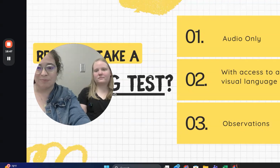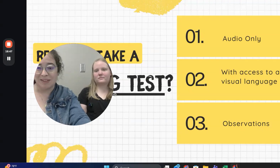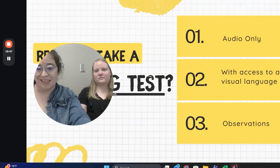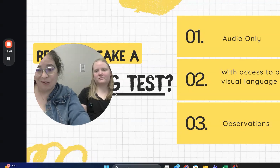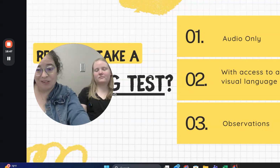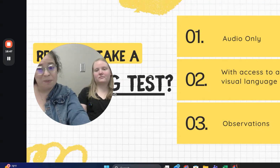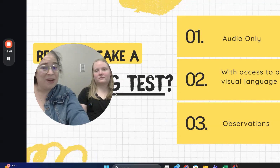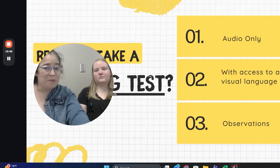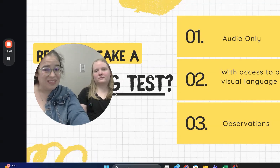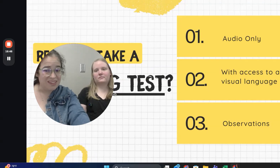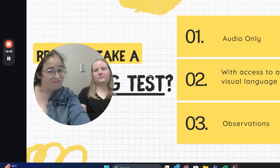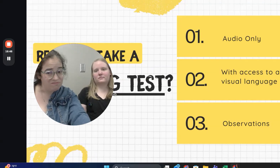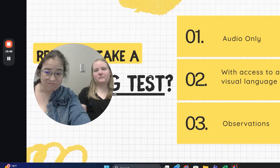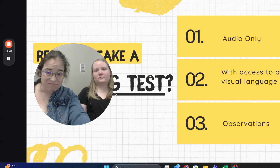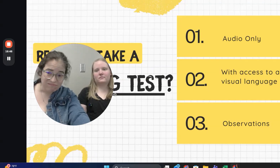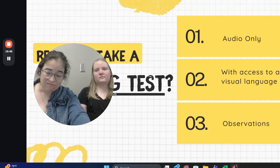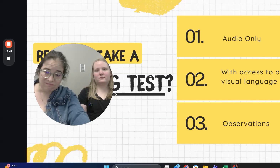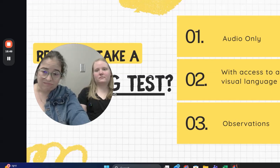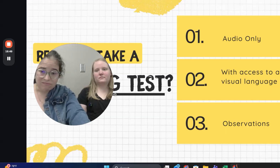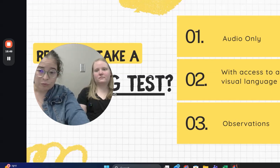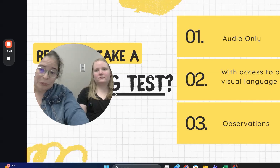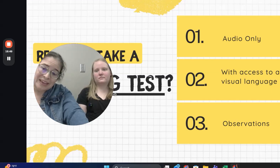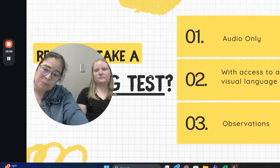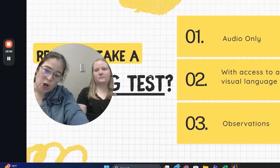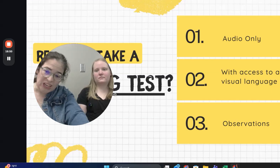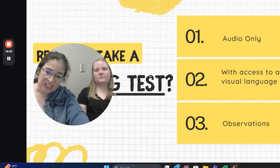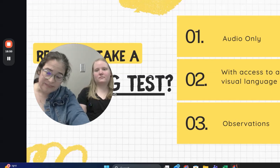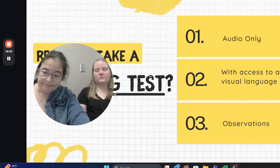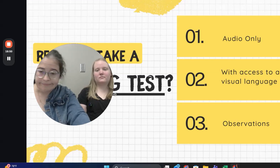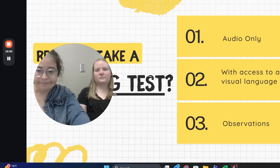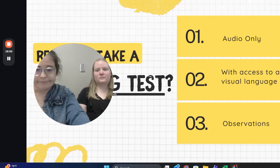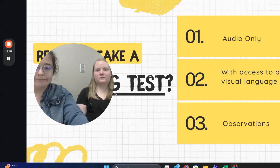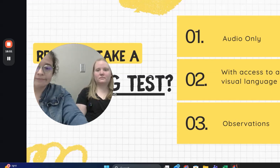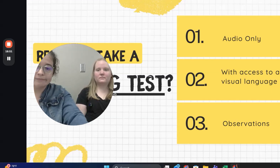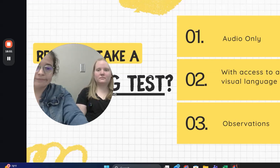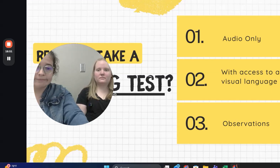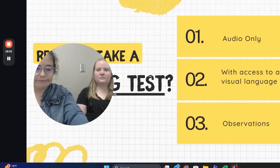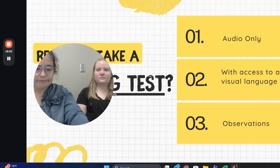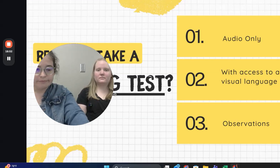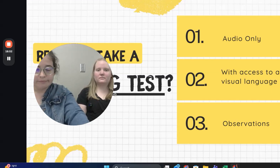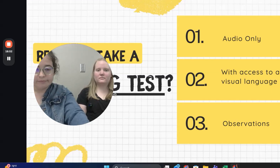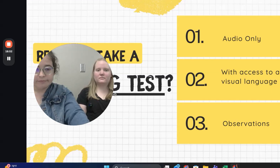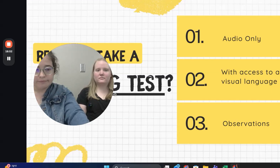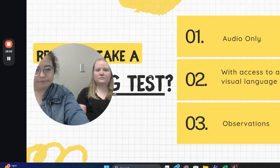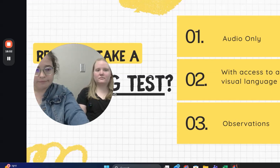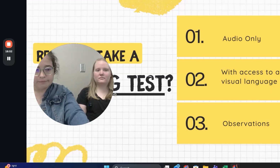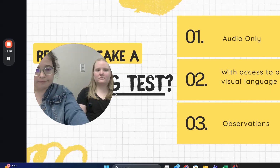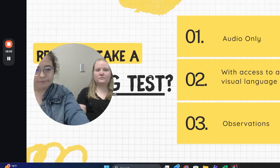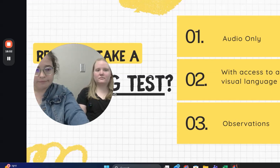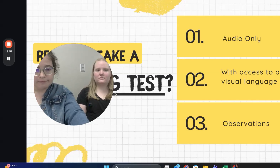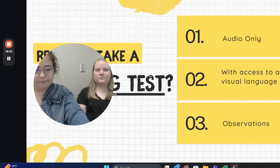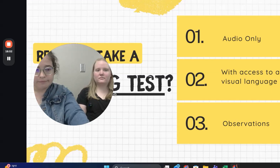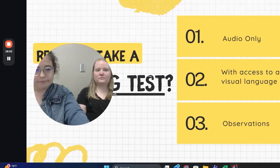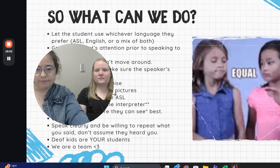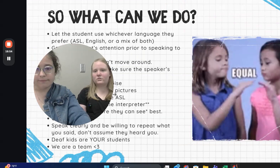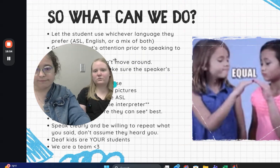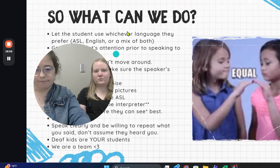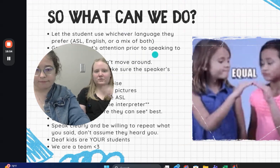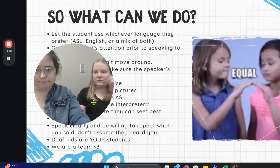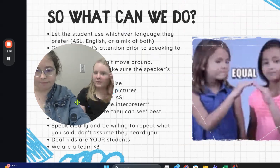them. We don't stop talking to kids because they don't respond to us either. We keep talking. Mm-hmm.